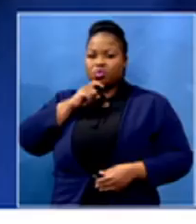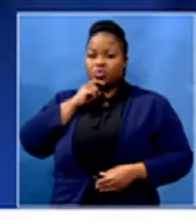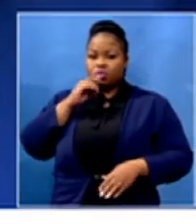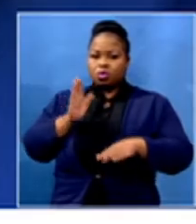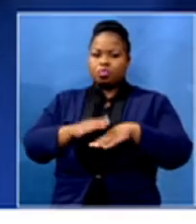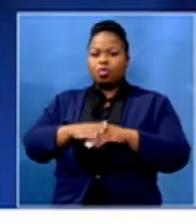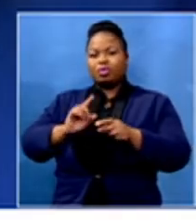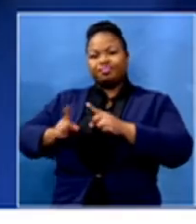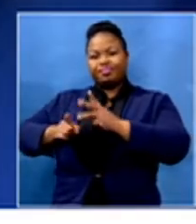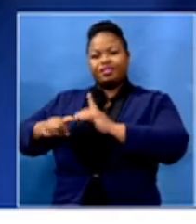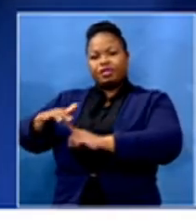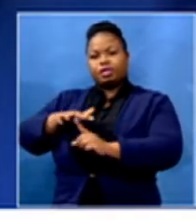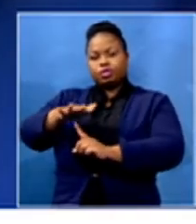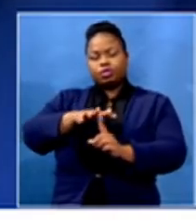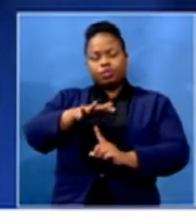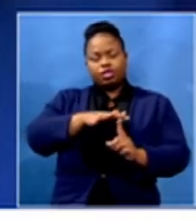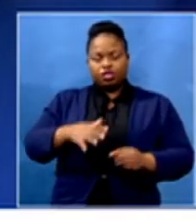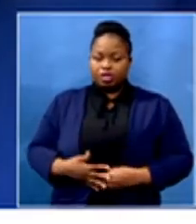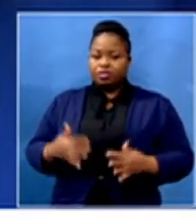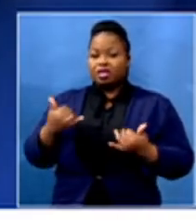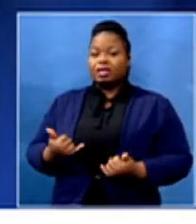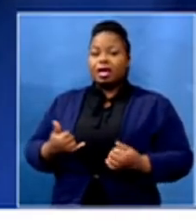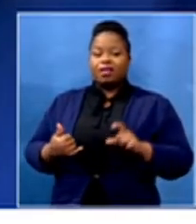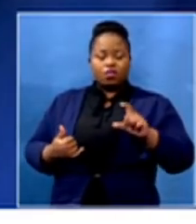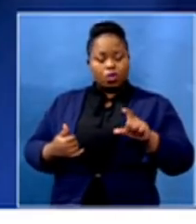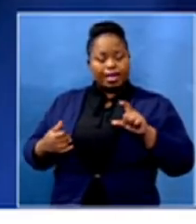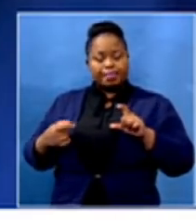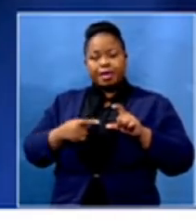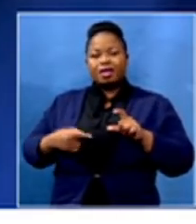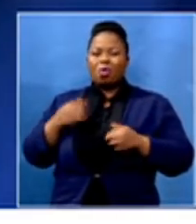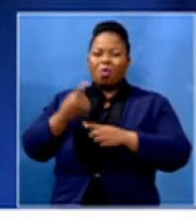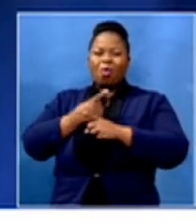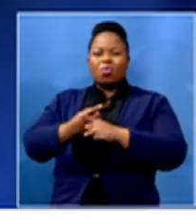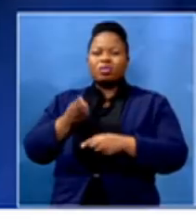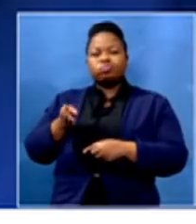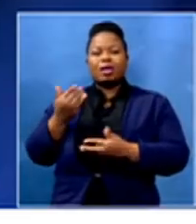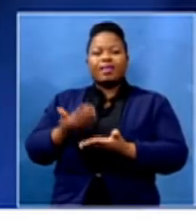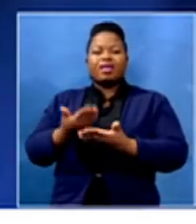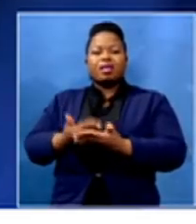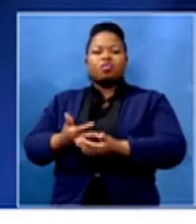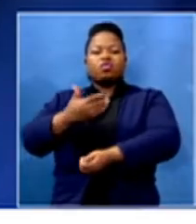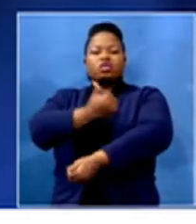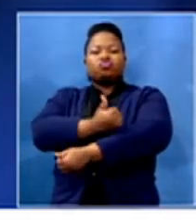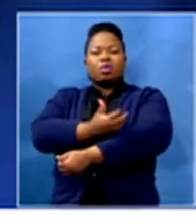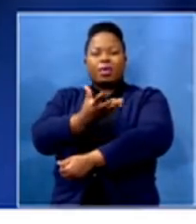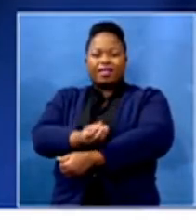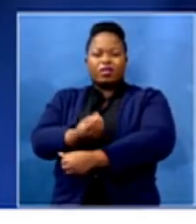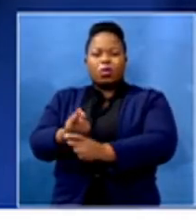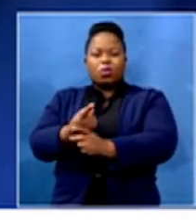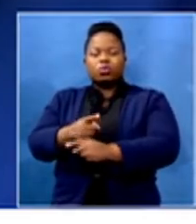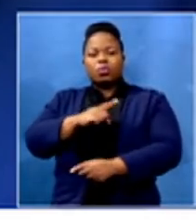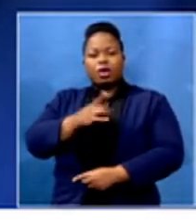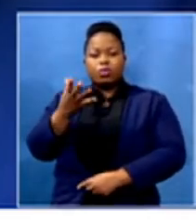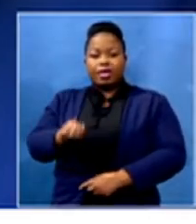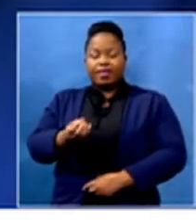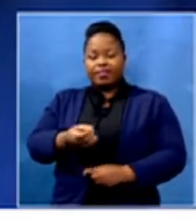the situations. So the drug has been always available in the country. We do have stocks, and we're